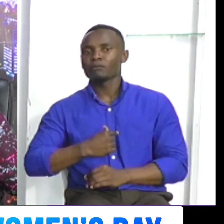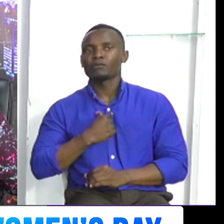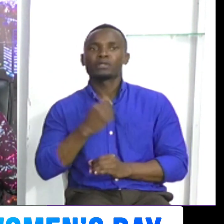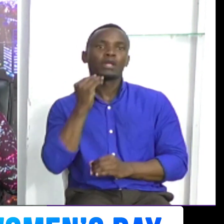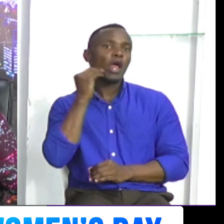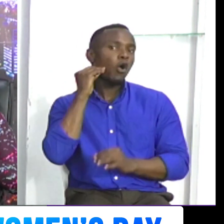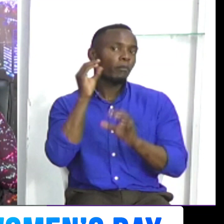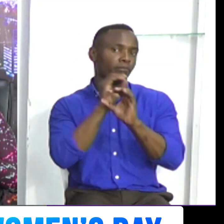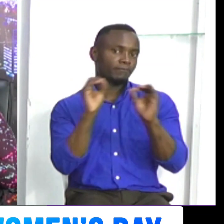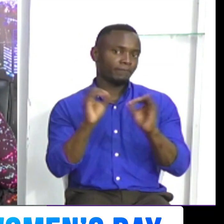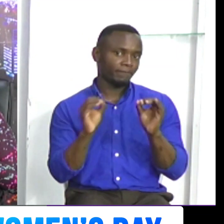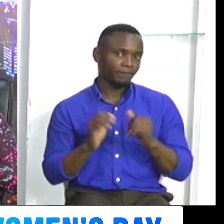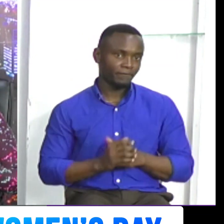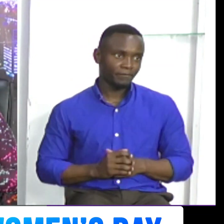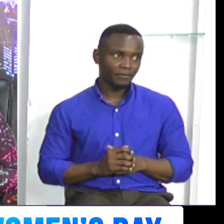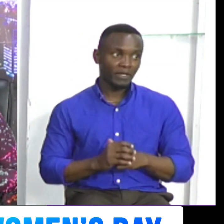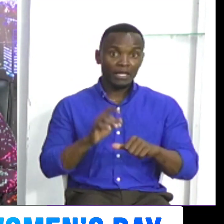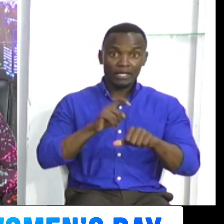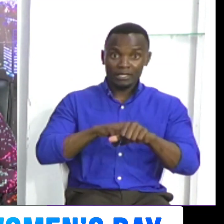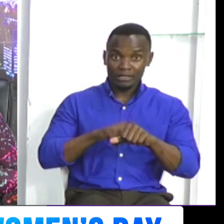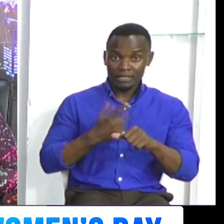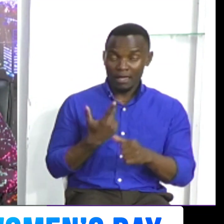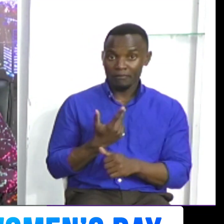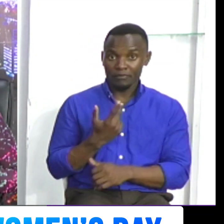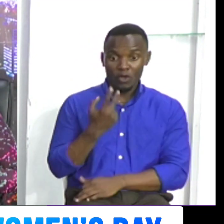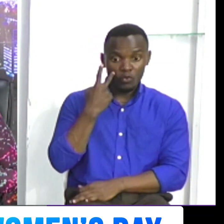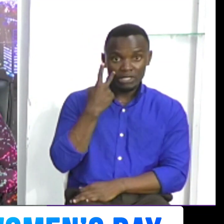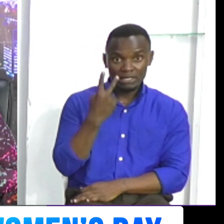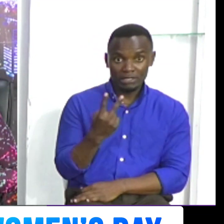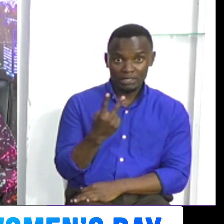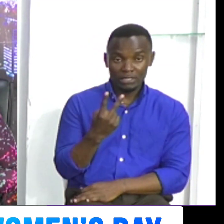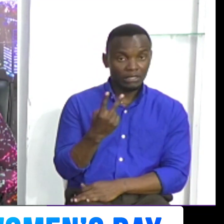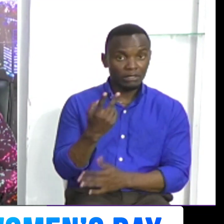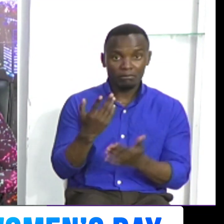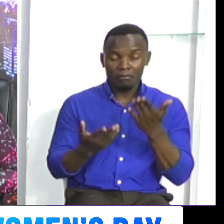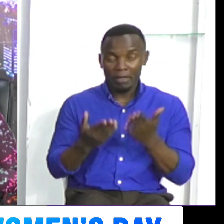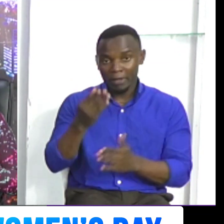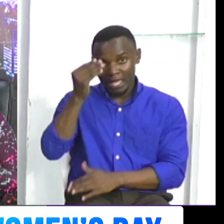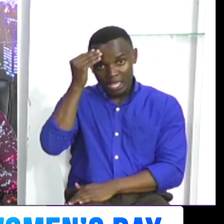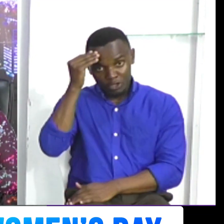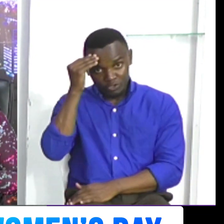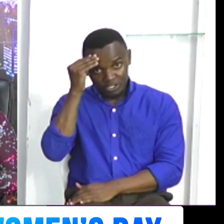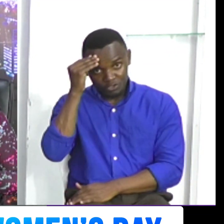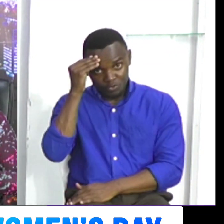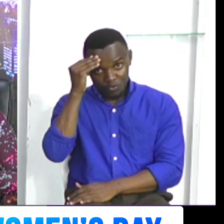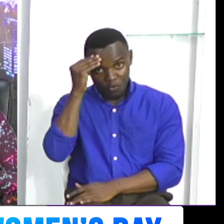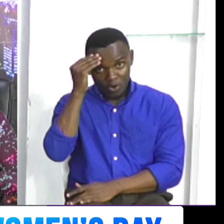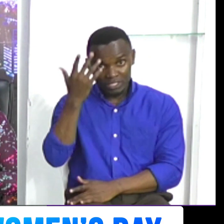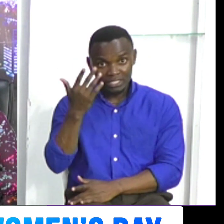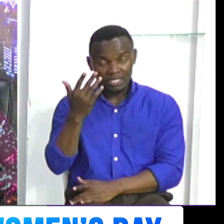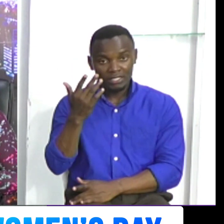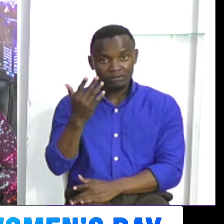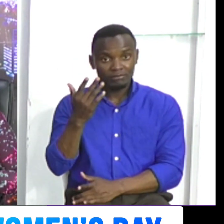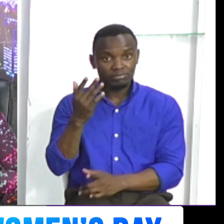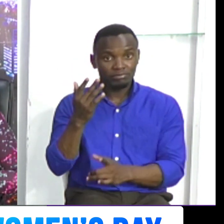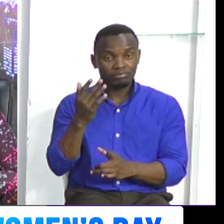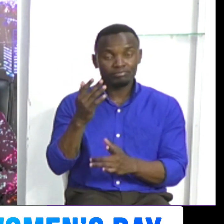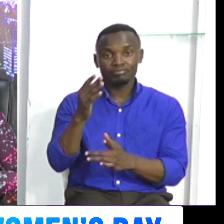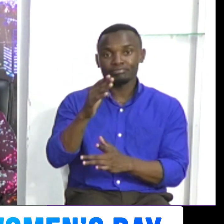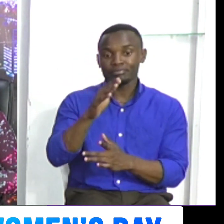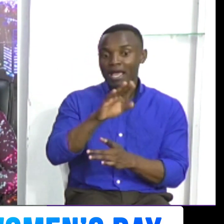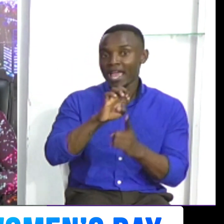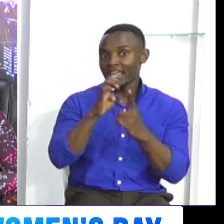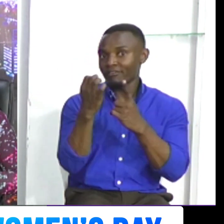at the environment where it is an education environment, we also need to look at the neighborhood. As neighborhood, what is the